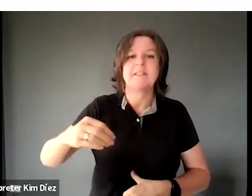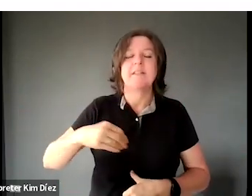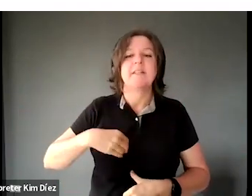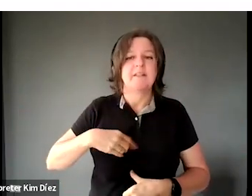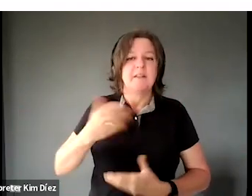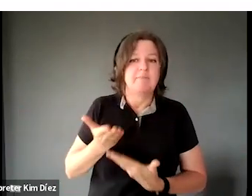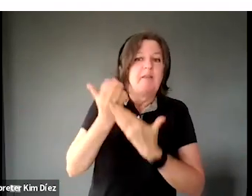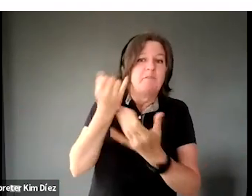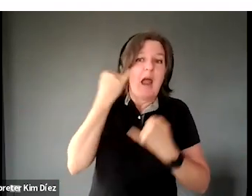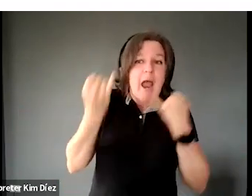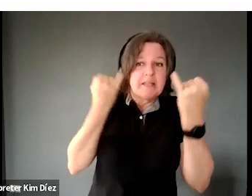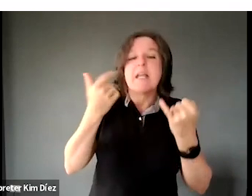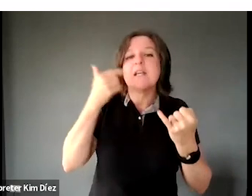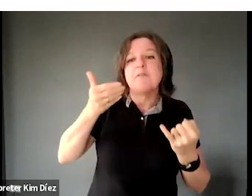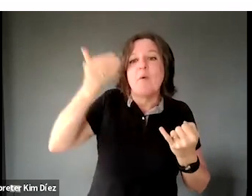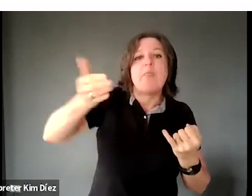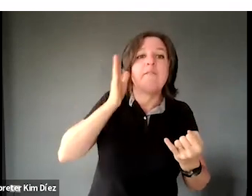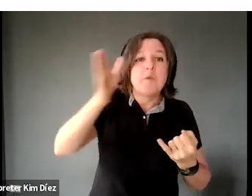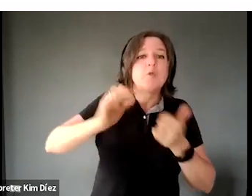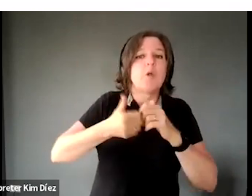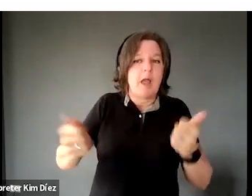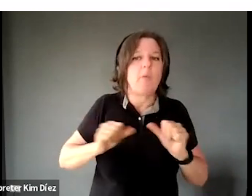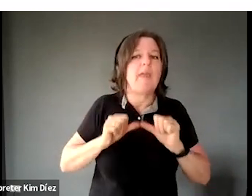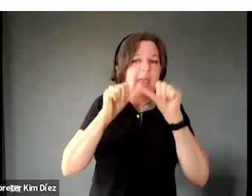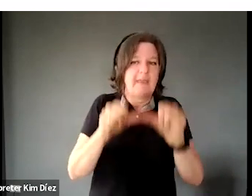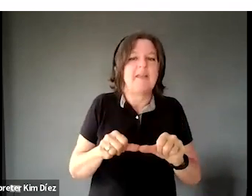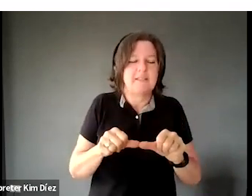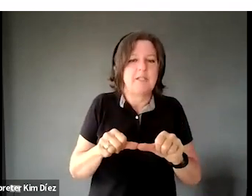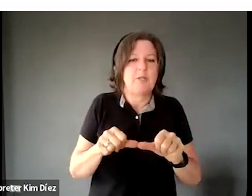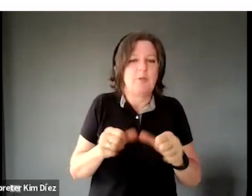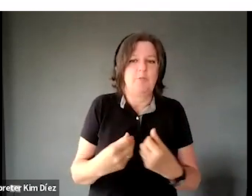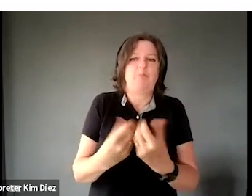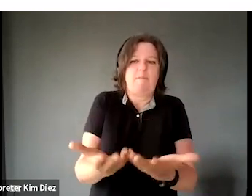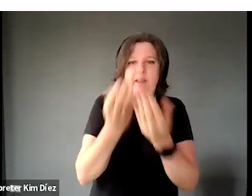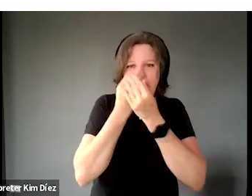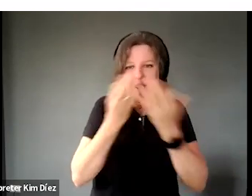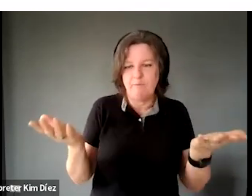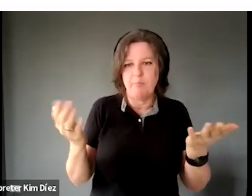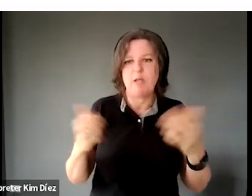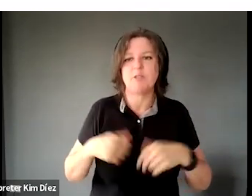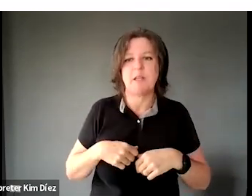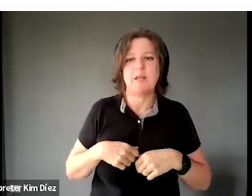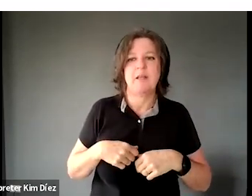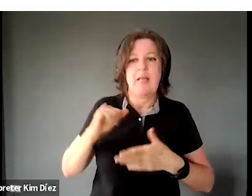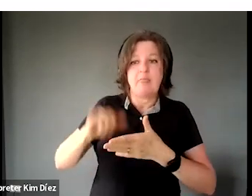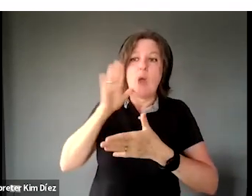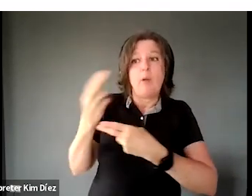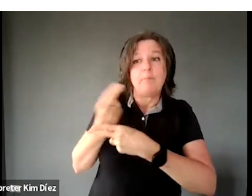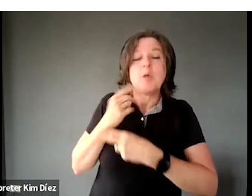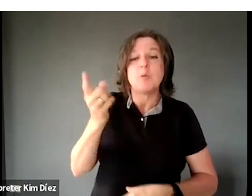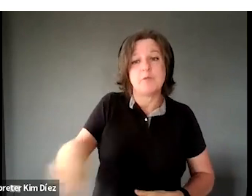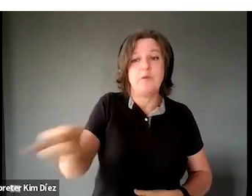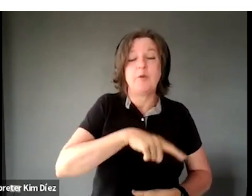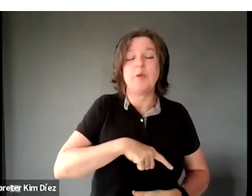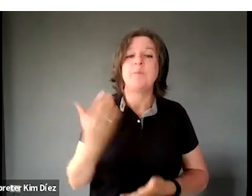Please connect to the next workshops and suggest ideas for the future to see how we can move forward